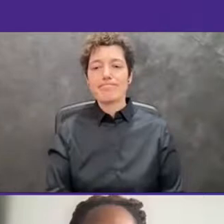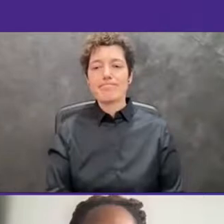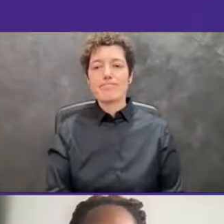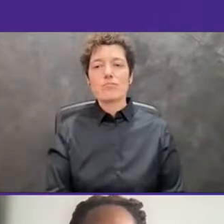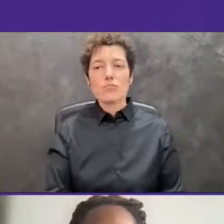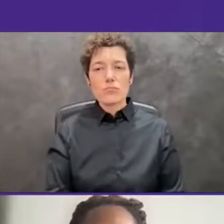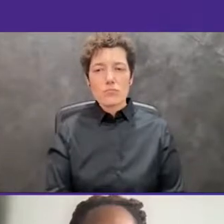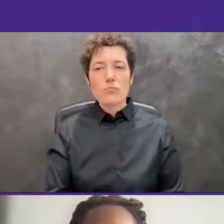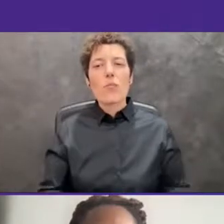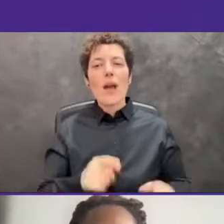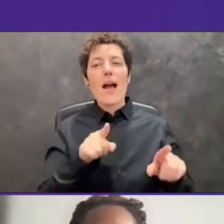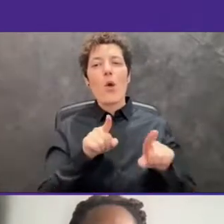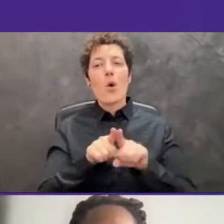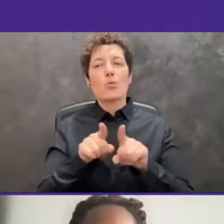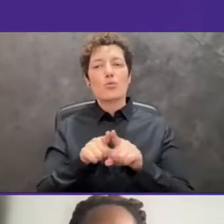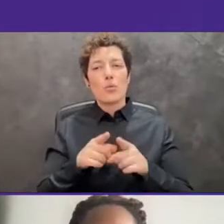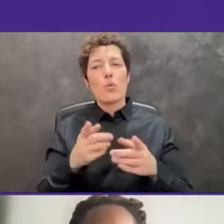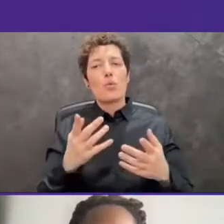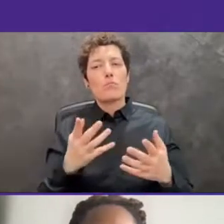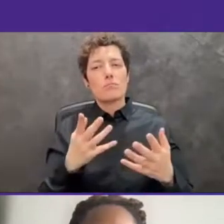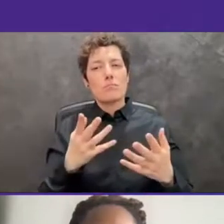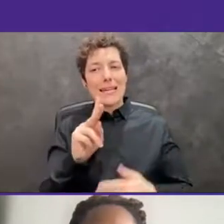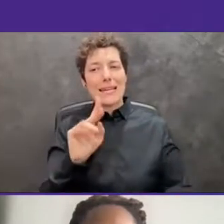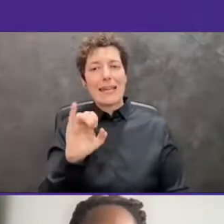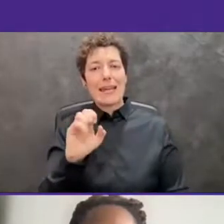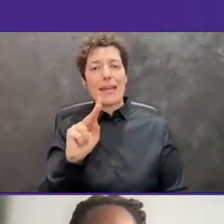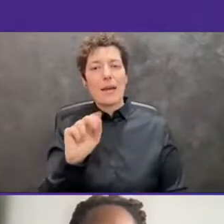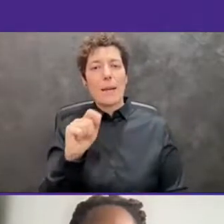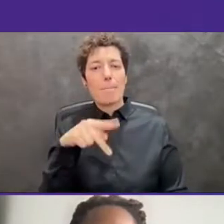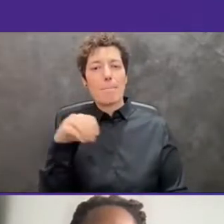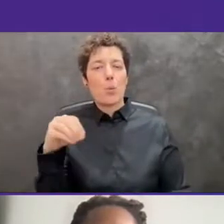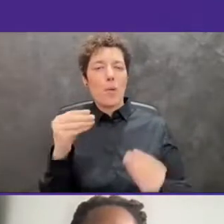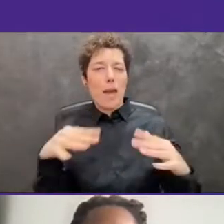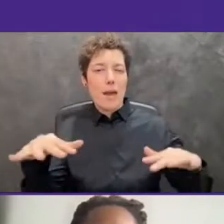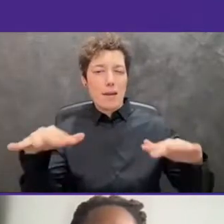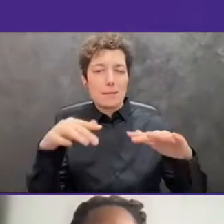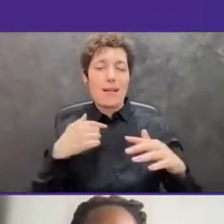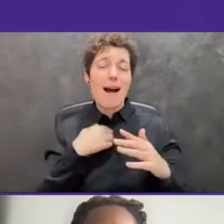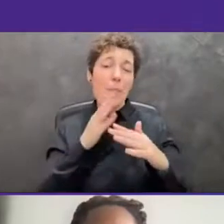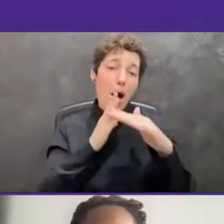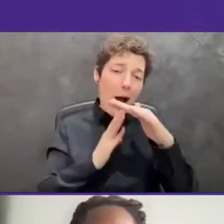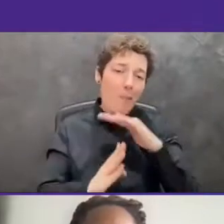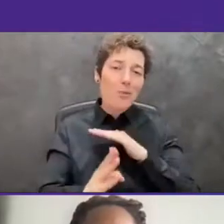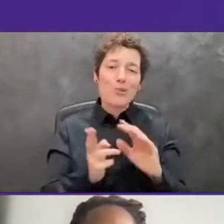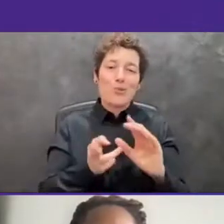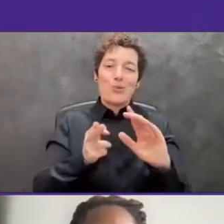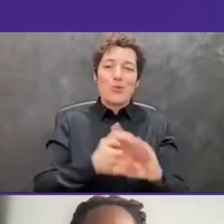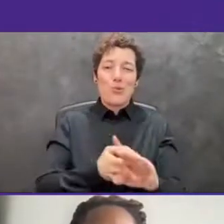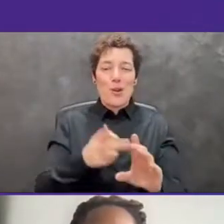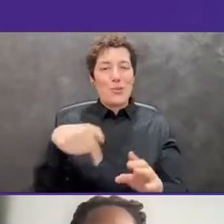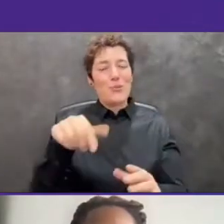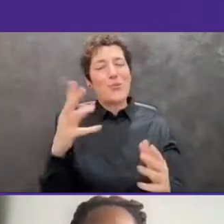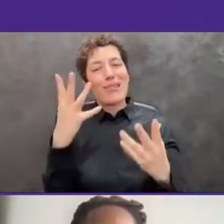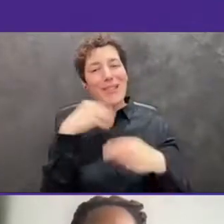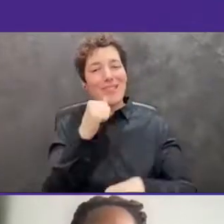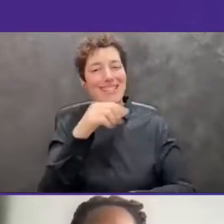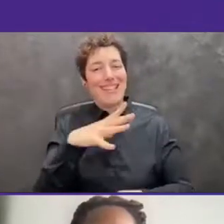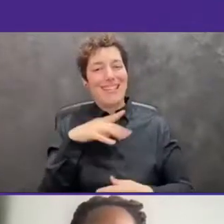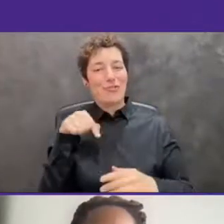grateful and humbled to be here with you all today and in community with you lovely ladies for this conversation.